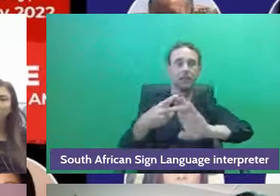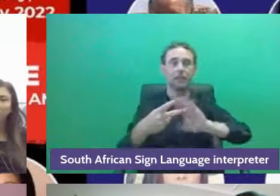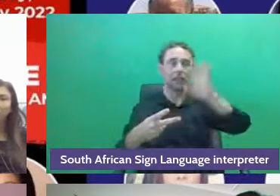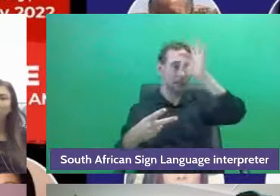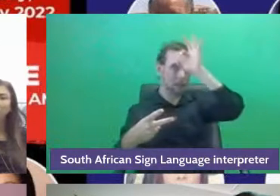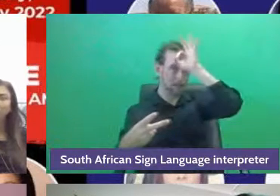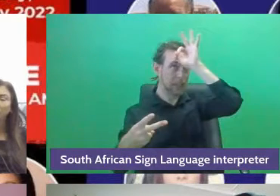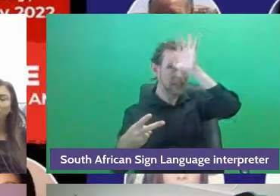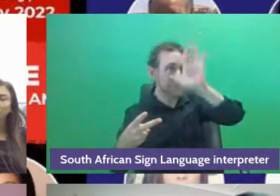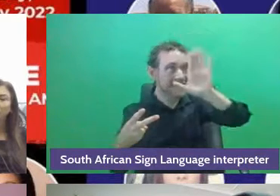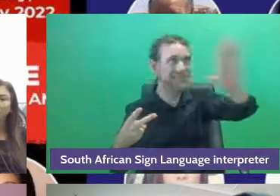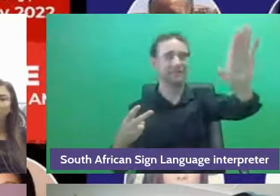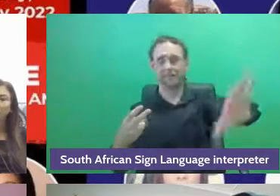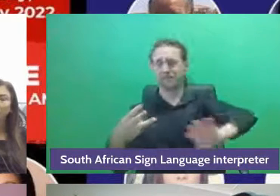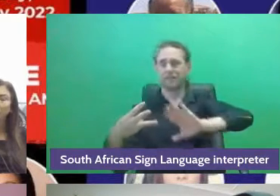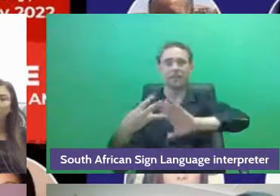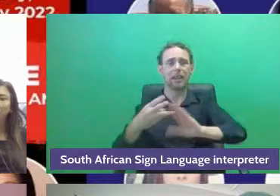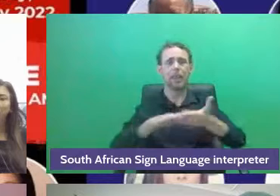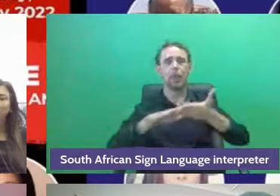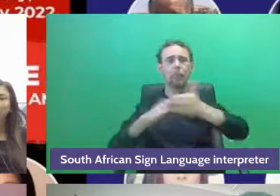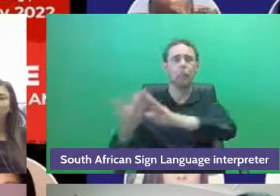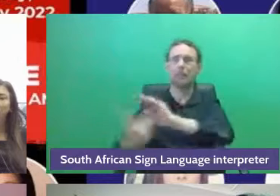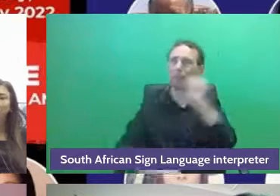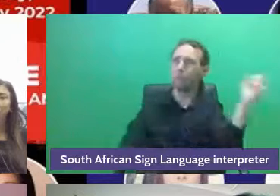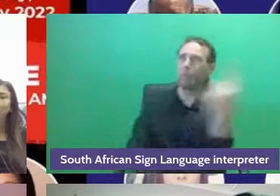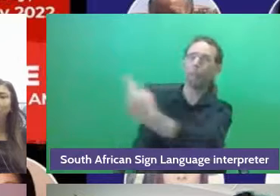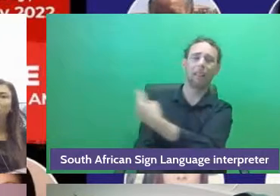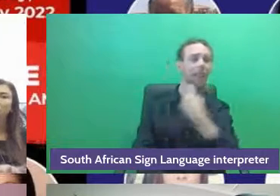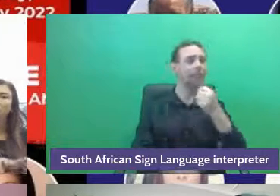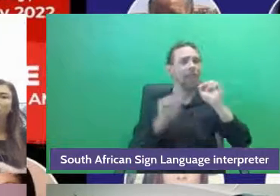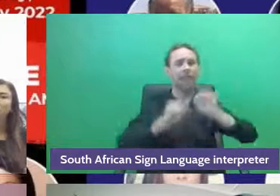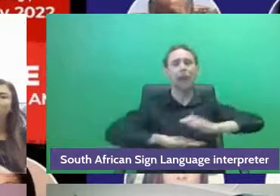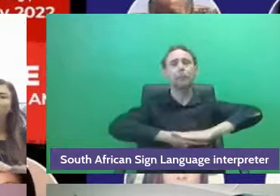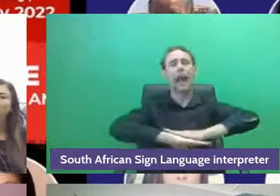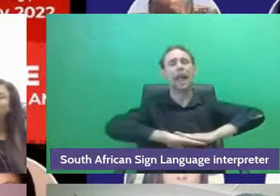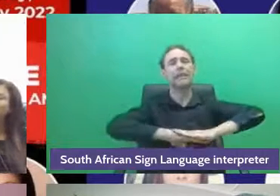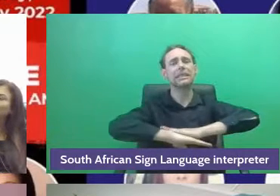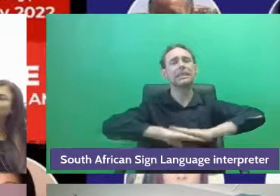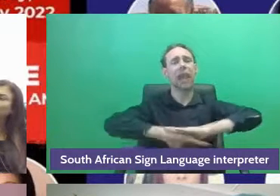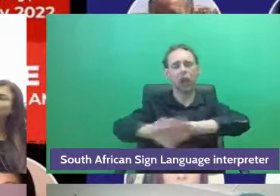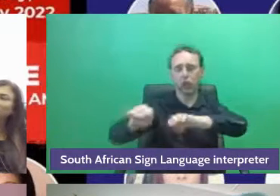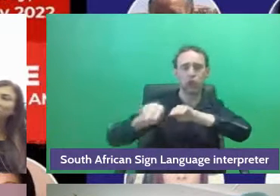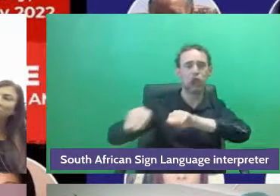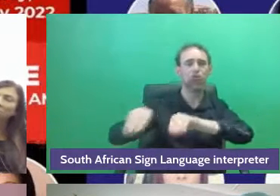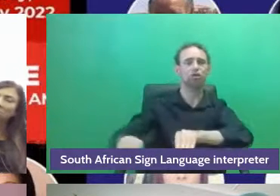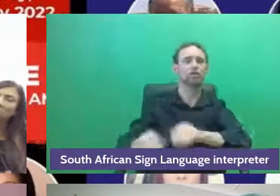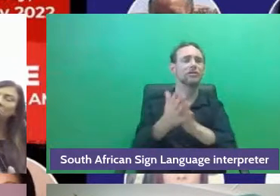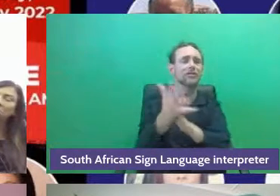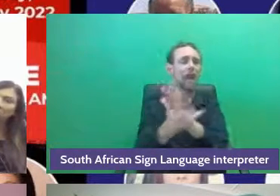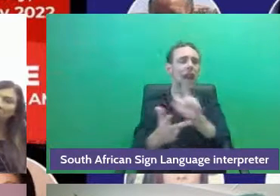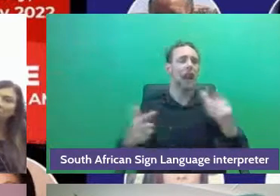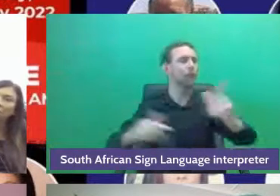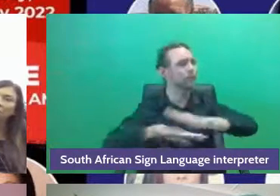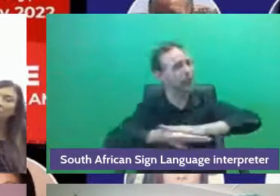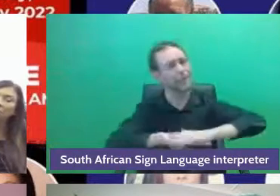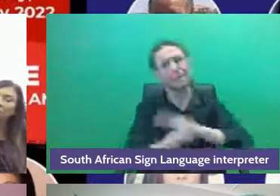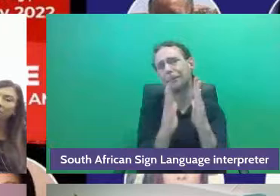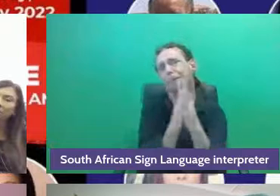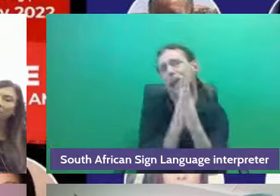large, teaching them maybe even the basic stuffs of just how to say your name, how to greet, and all those stuff.